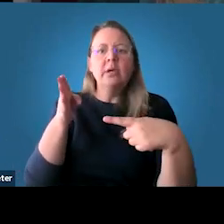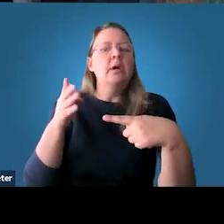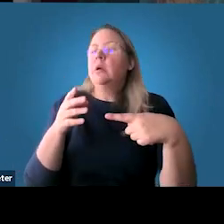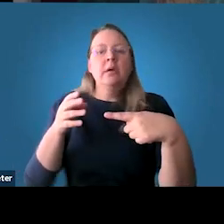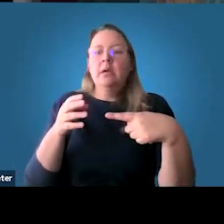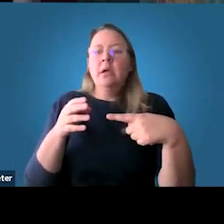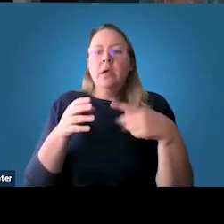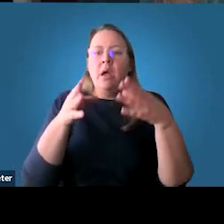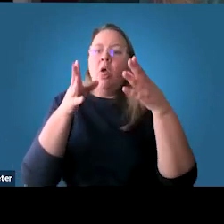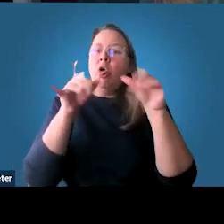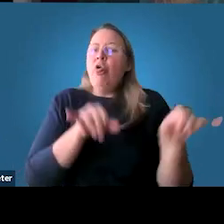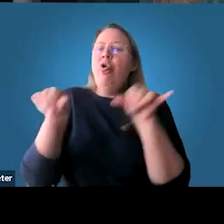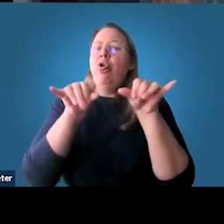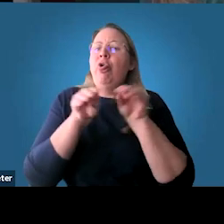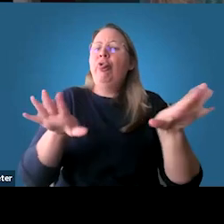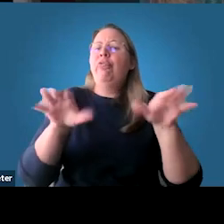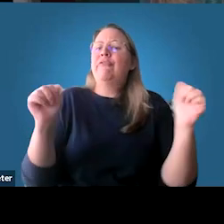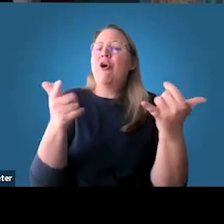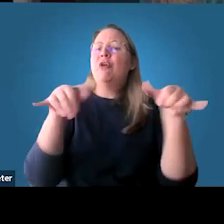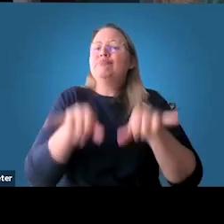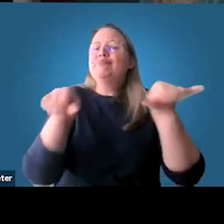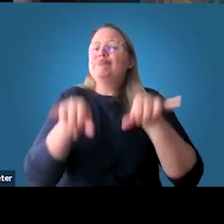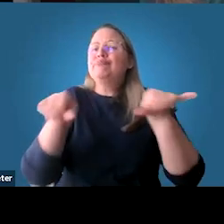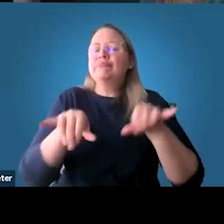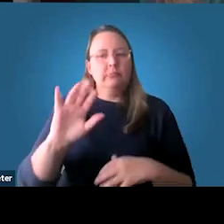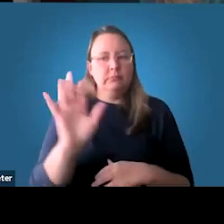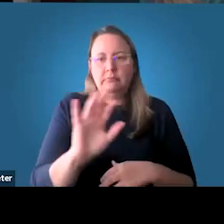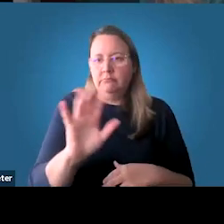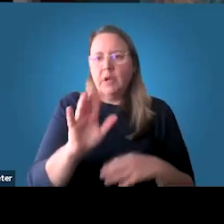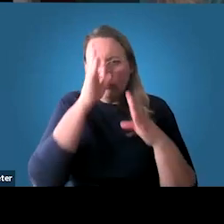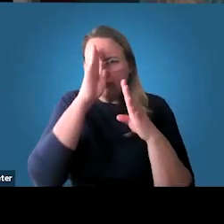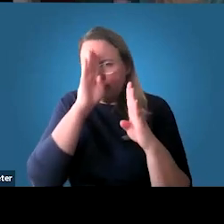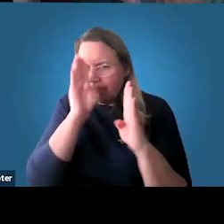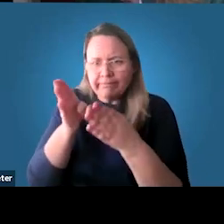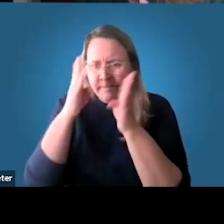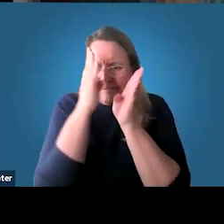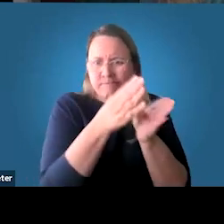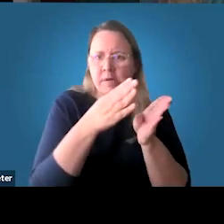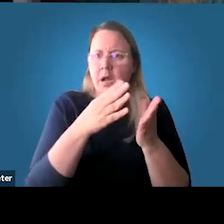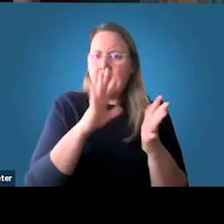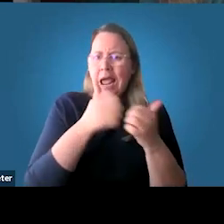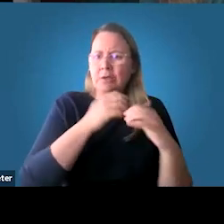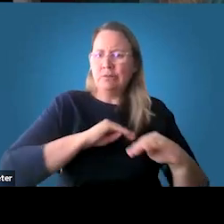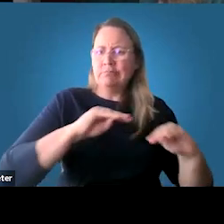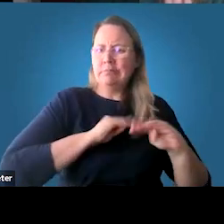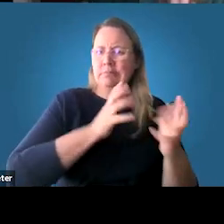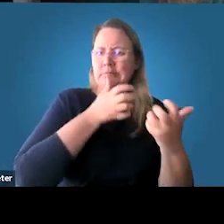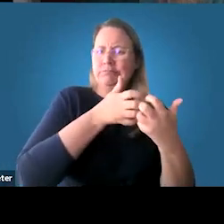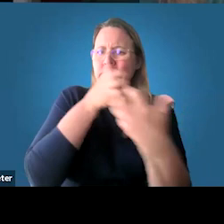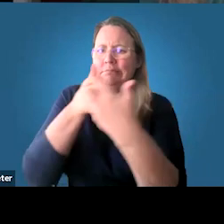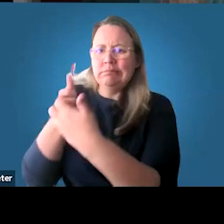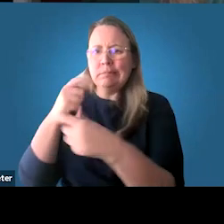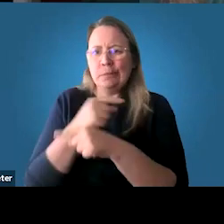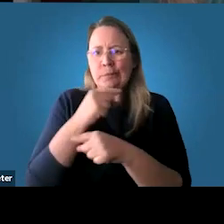a one-size-fits-all formulaic approach that you should be doing. So this is not going to be a prescription for